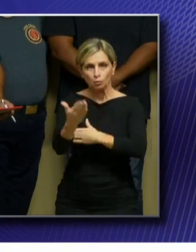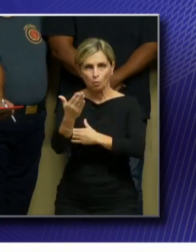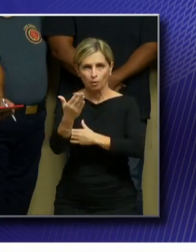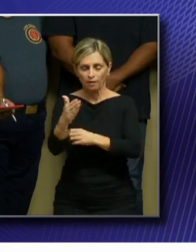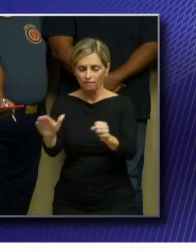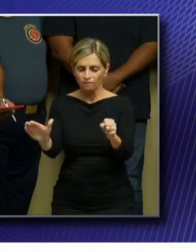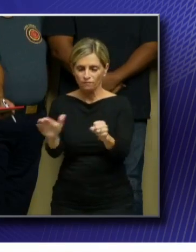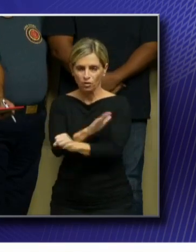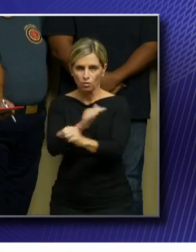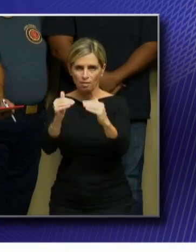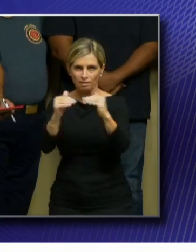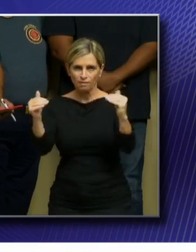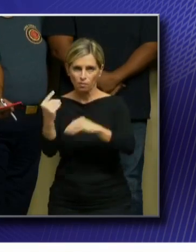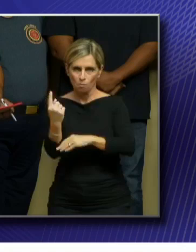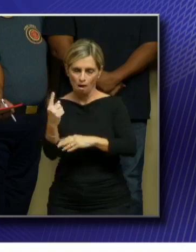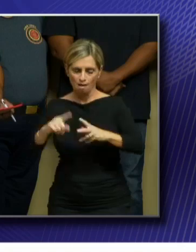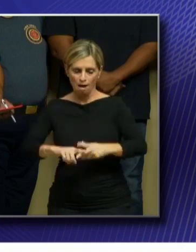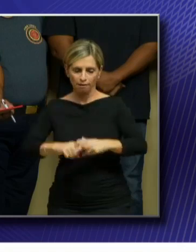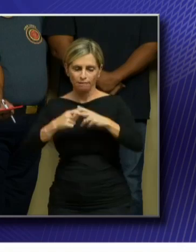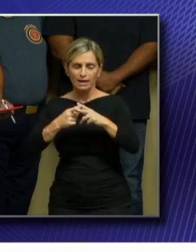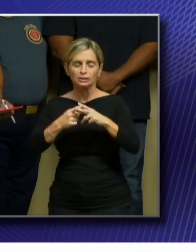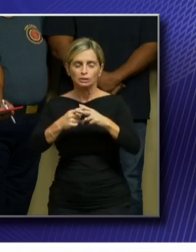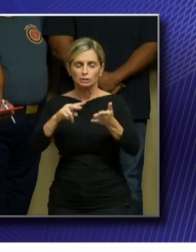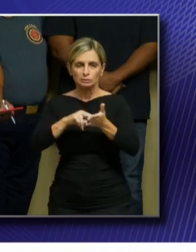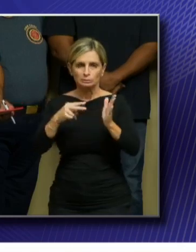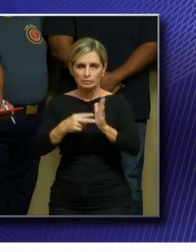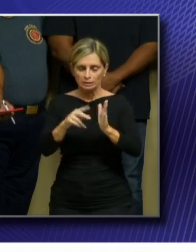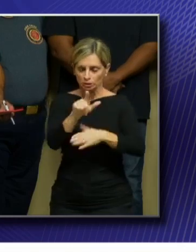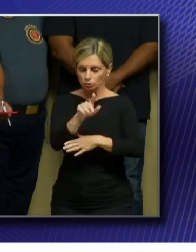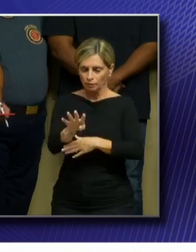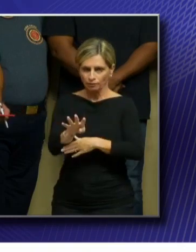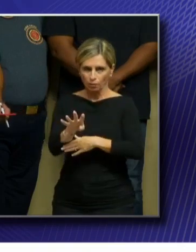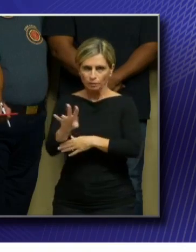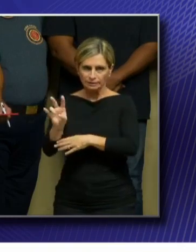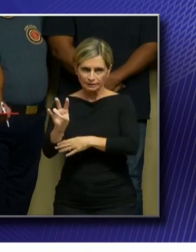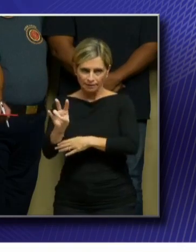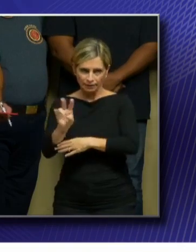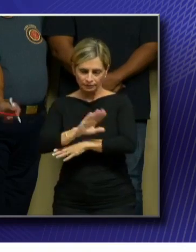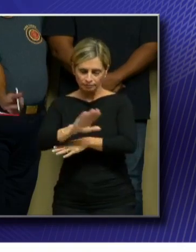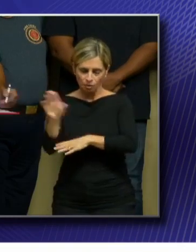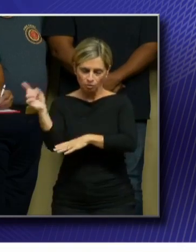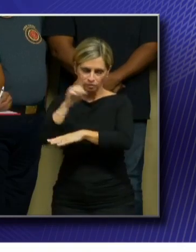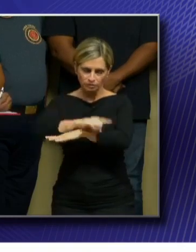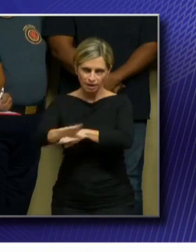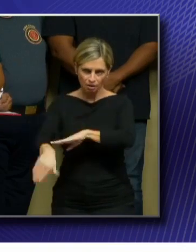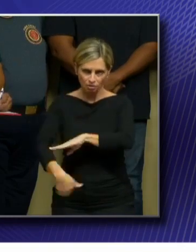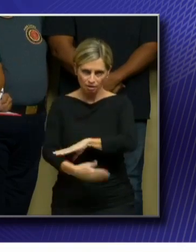activation, and we will stay in that status through the remainder of the storm event.